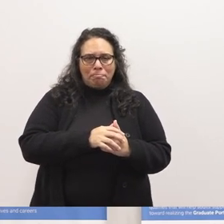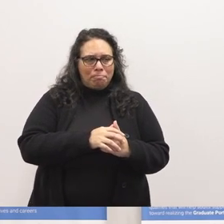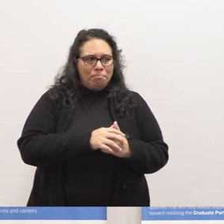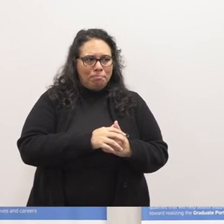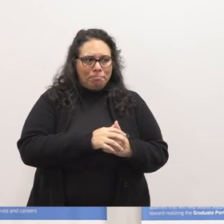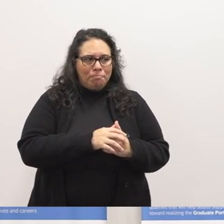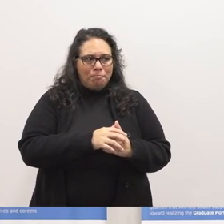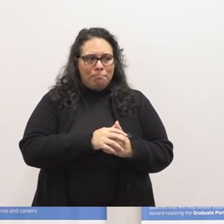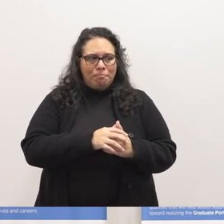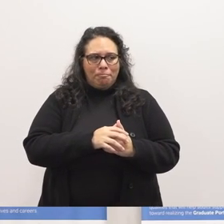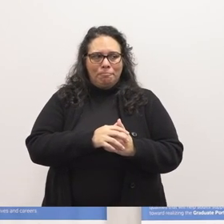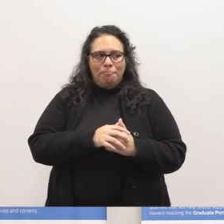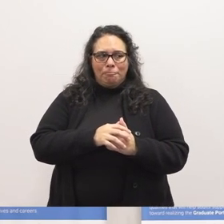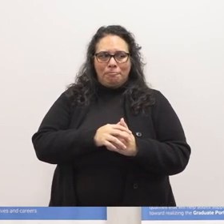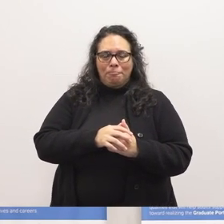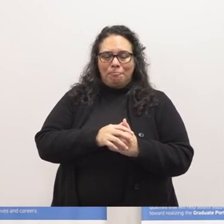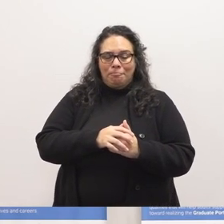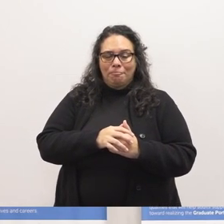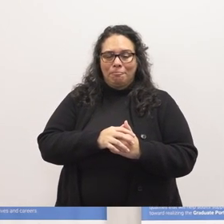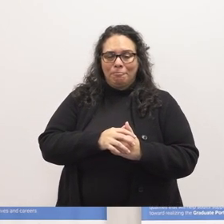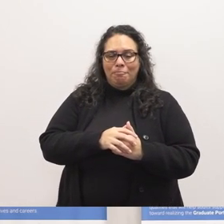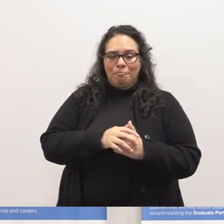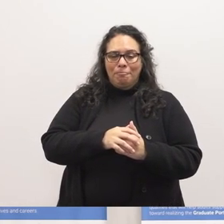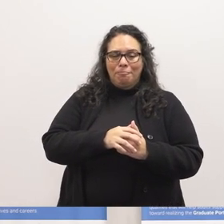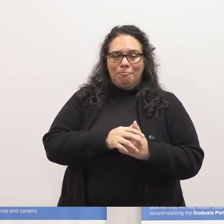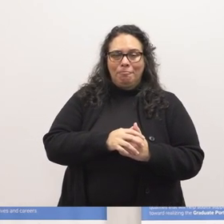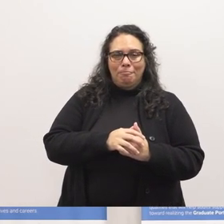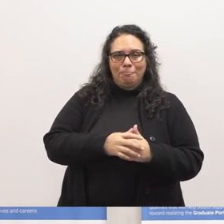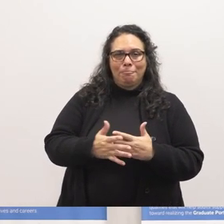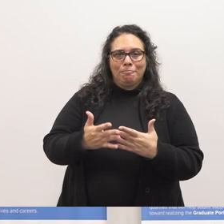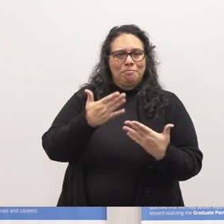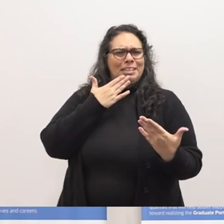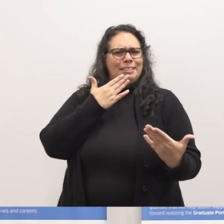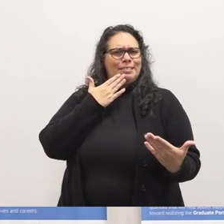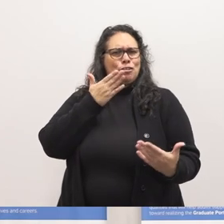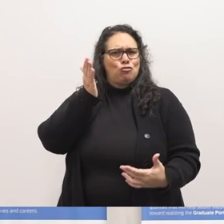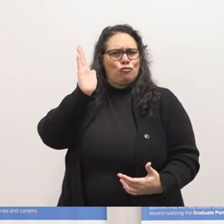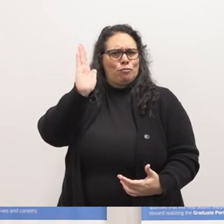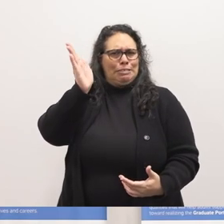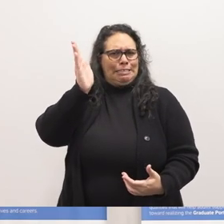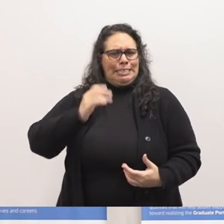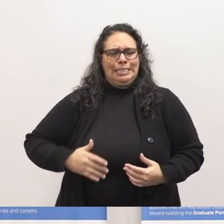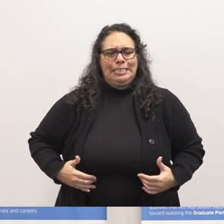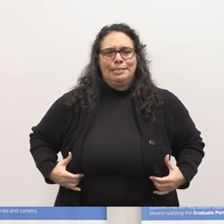Ms. Lopez. Hi, just one quick question. So thank you for presenting.